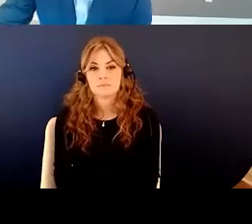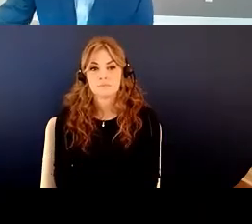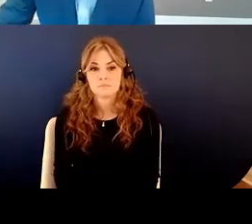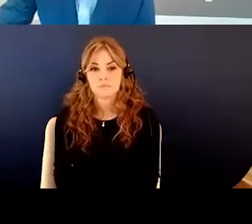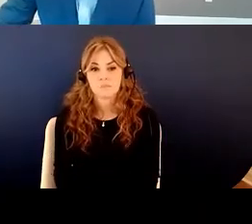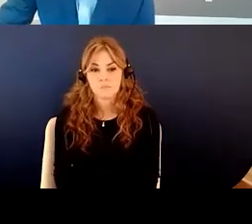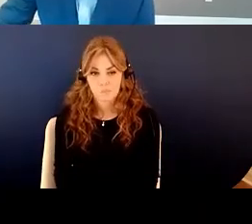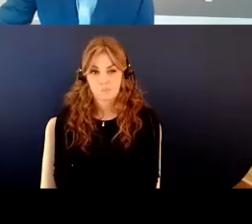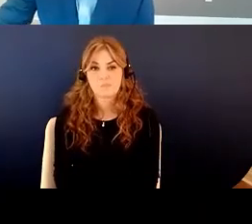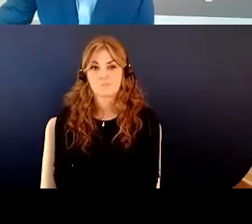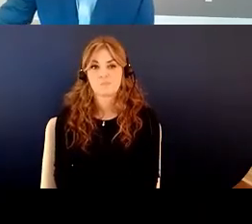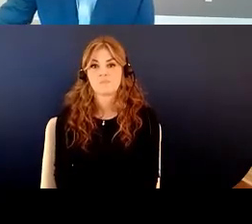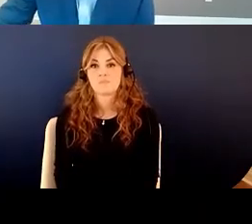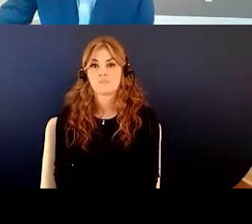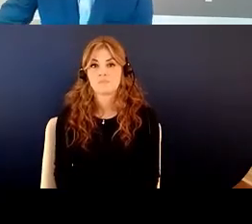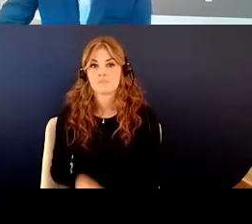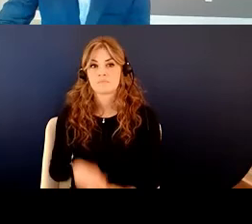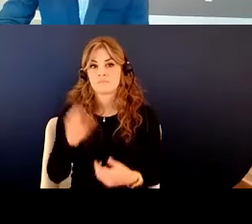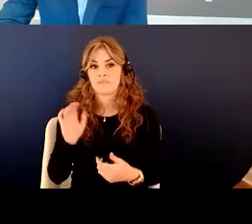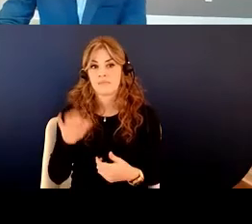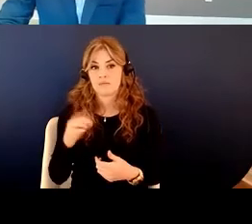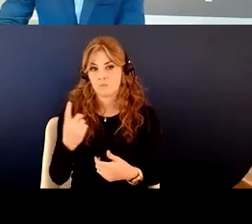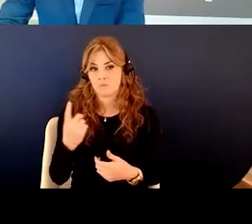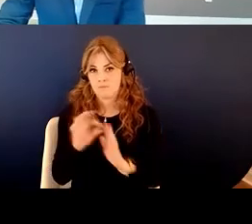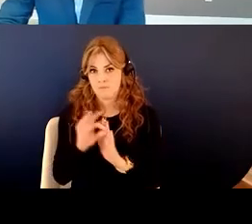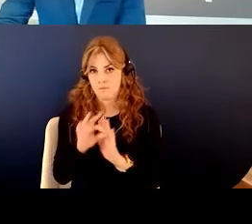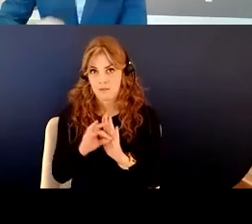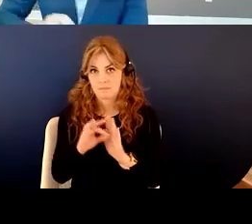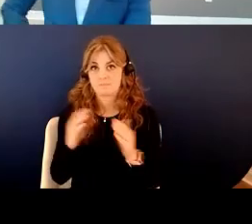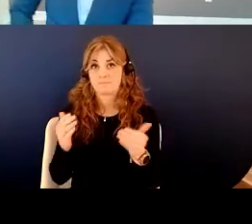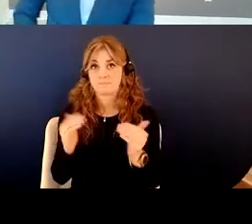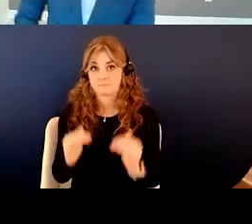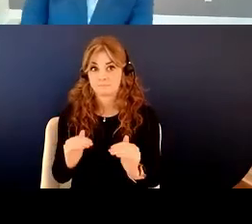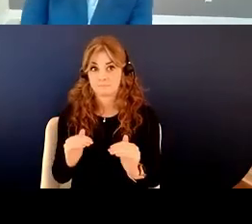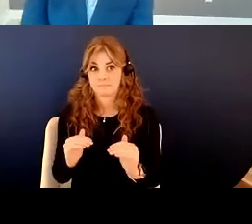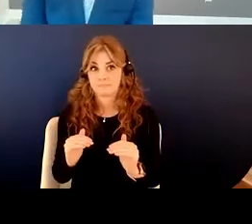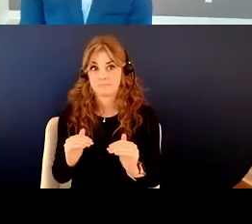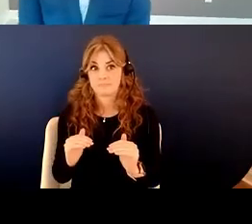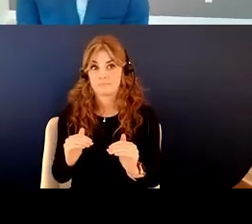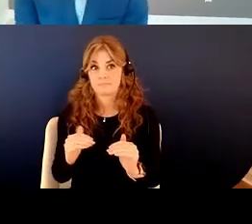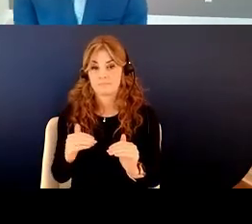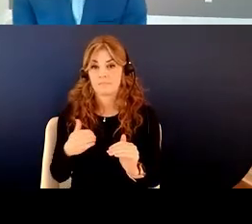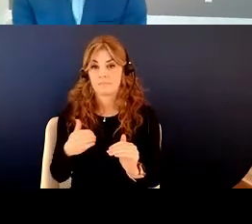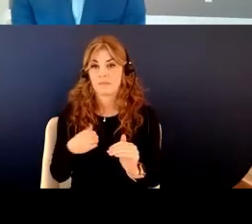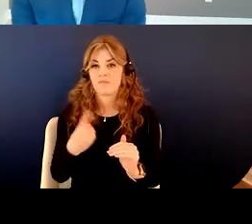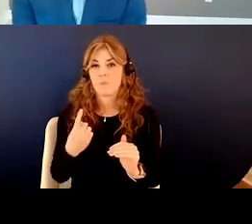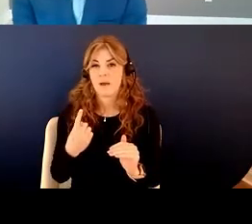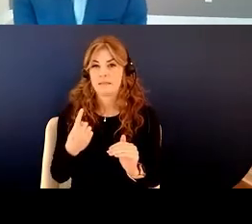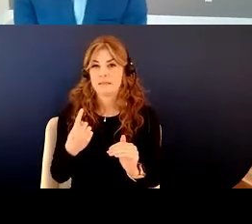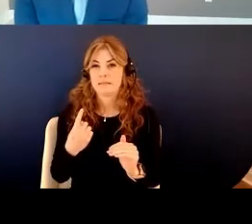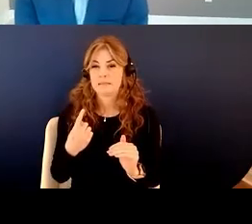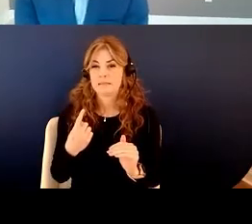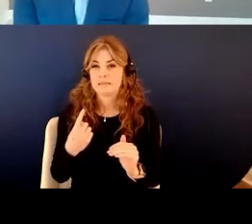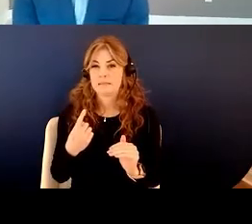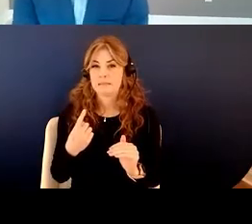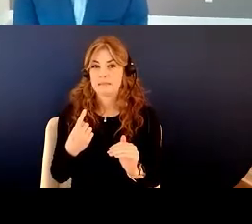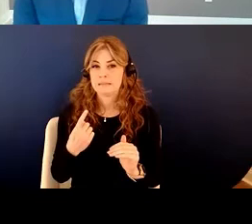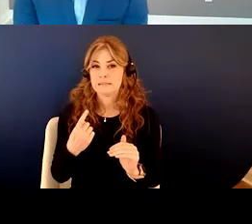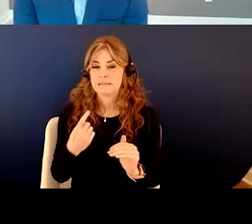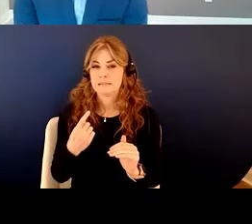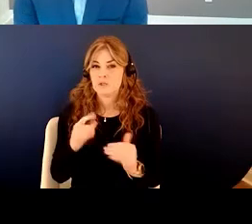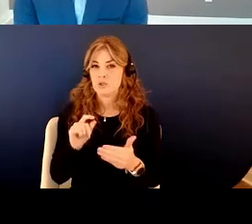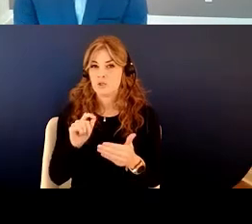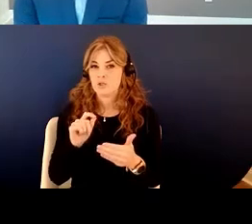So that's the formula for the standardized mean difference. There is one correction that we always apply to